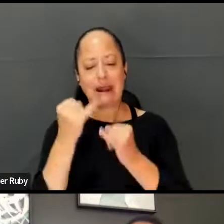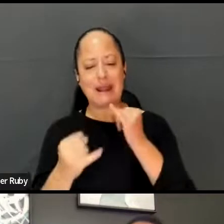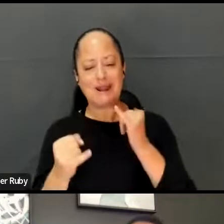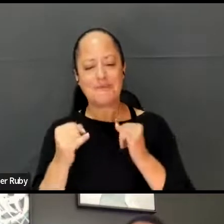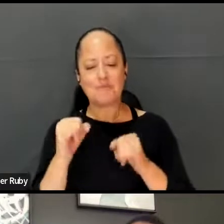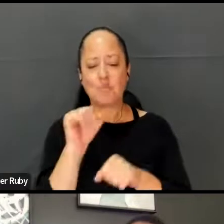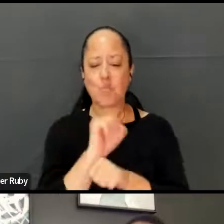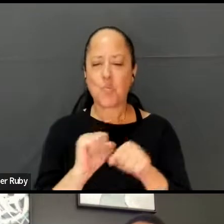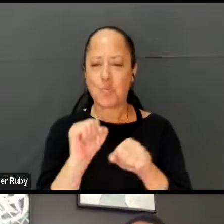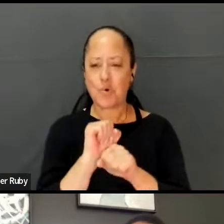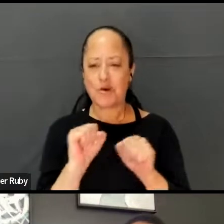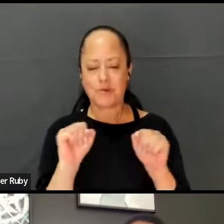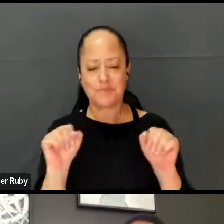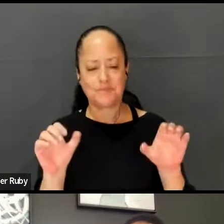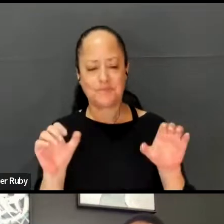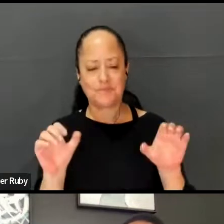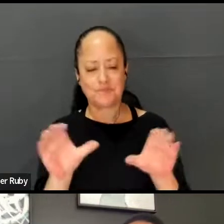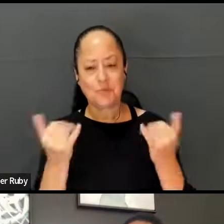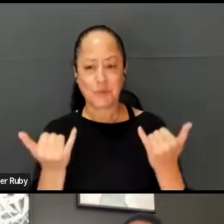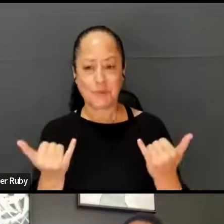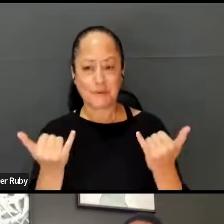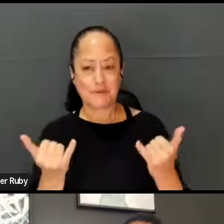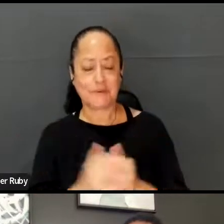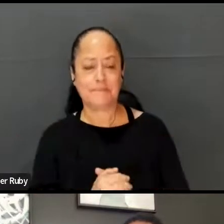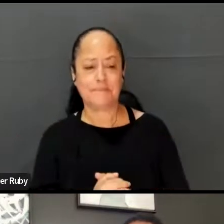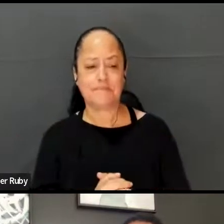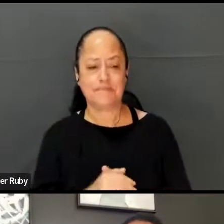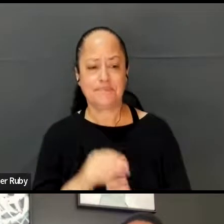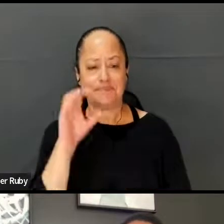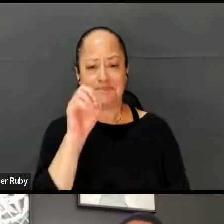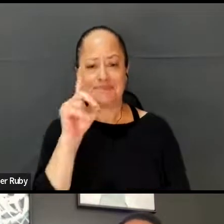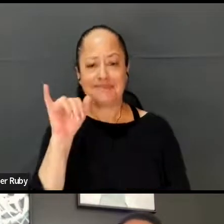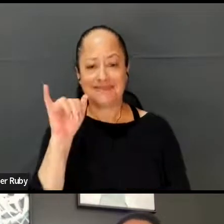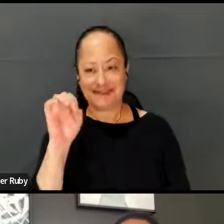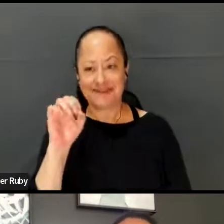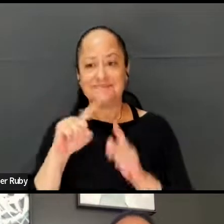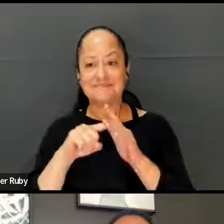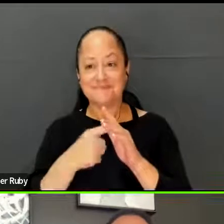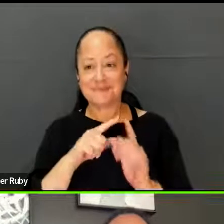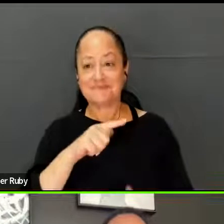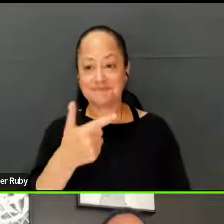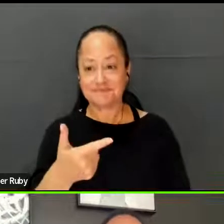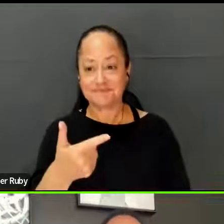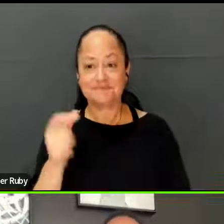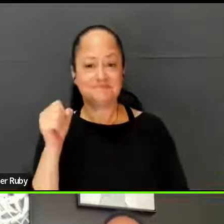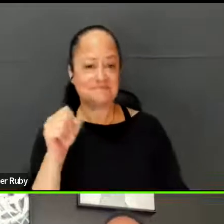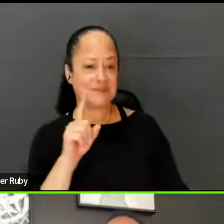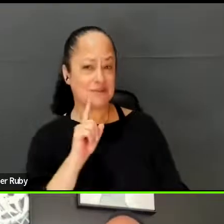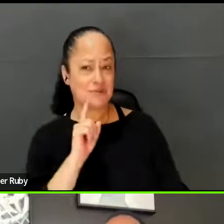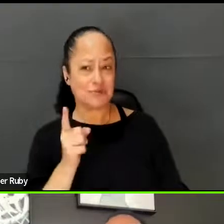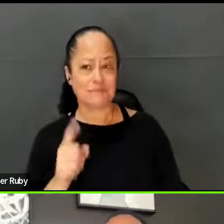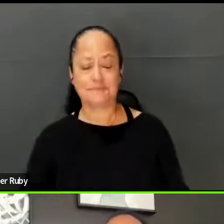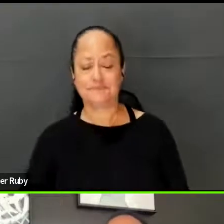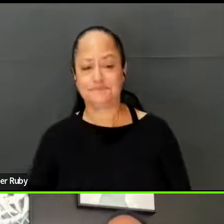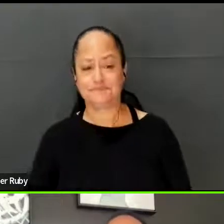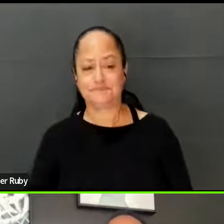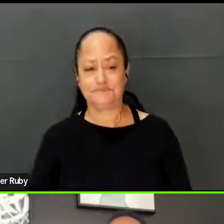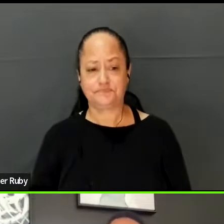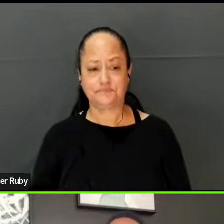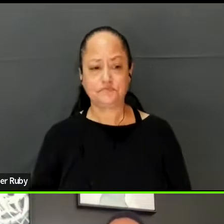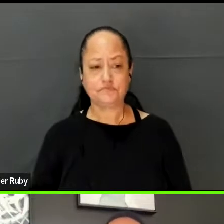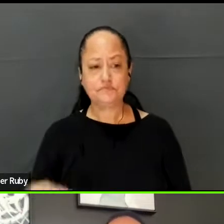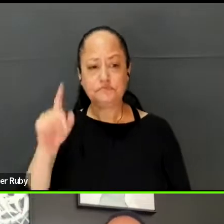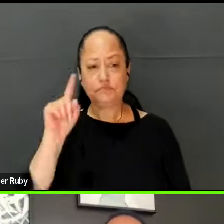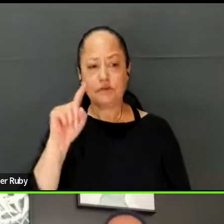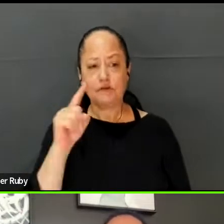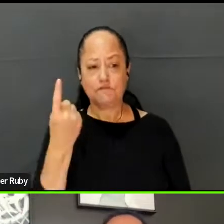you do today? And Eddie, why don't we start with you? Yeah, sure. So I think the first